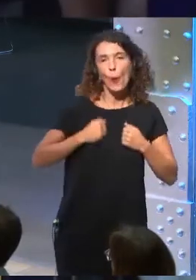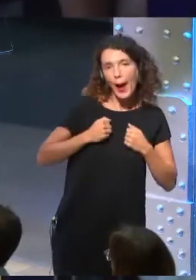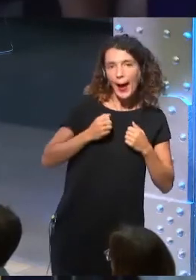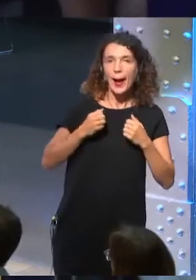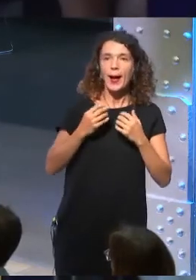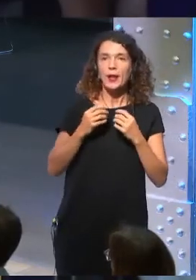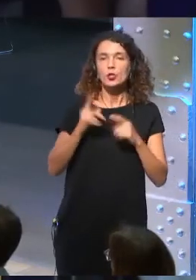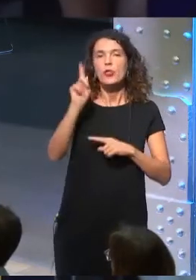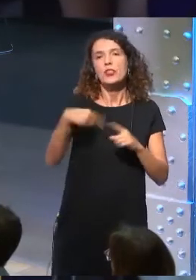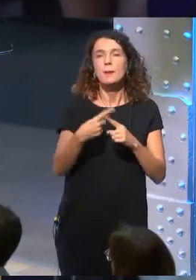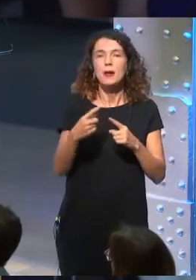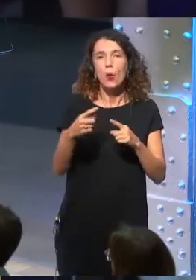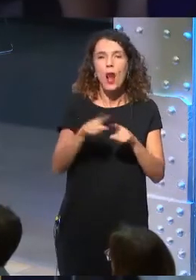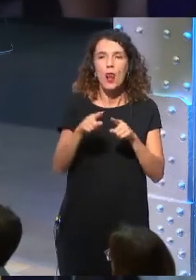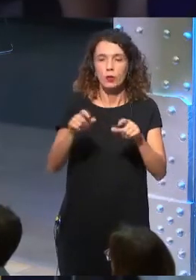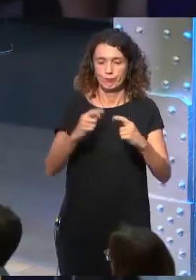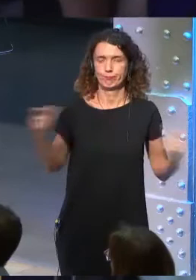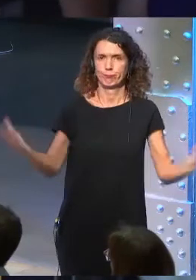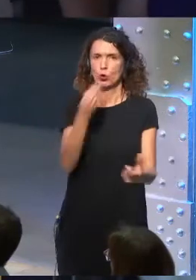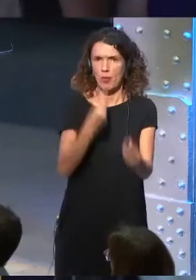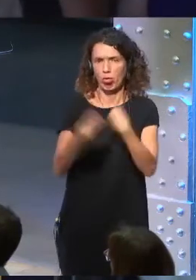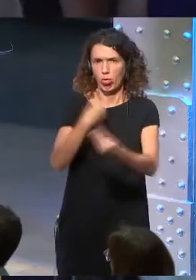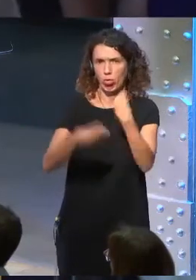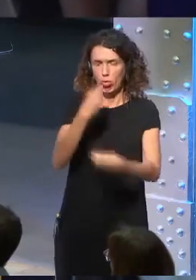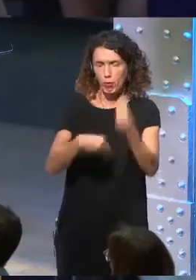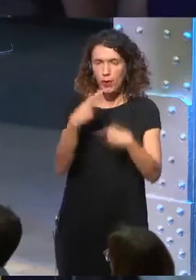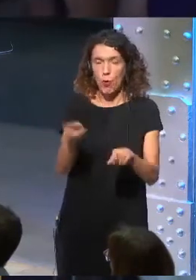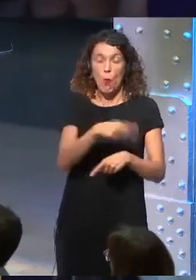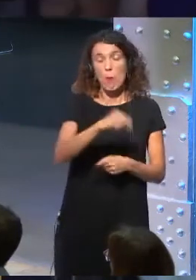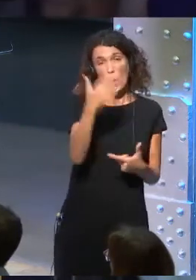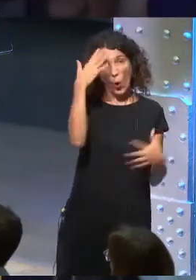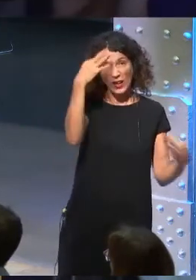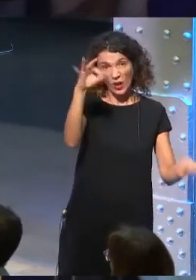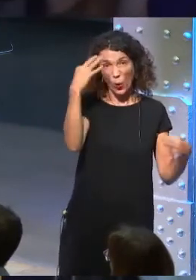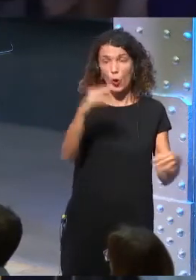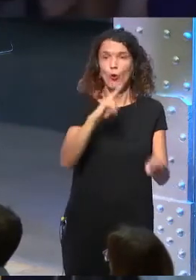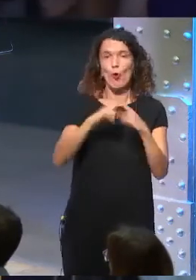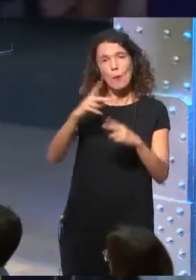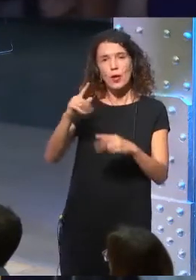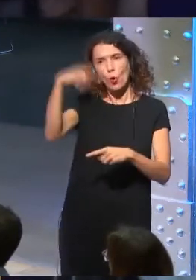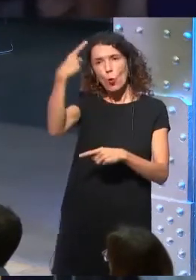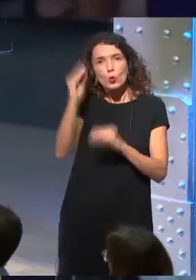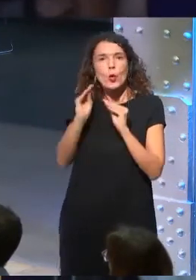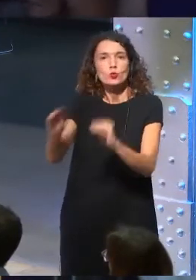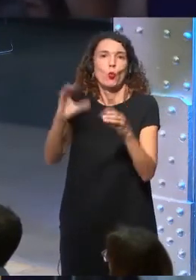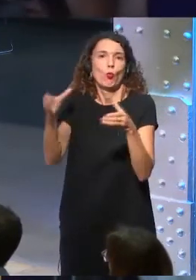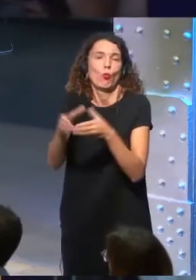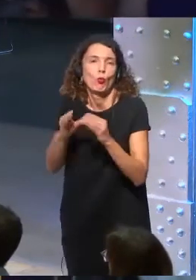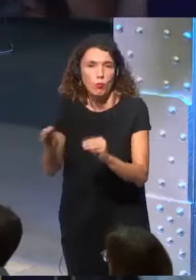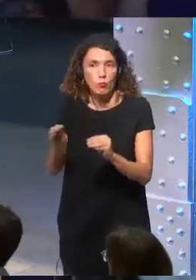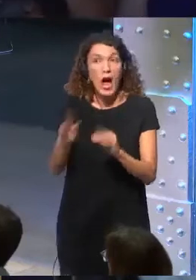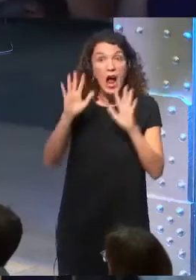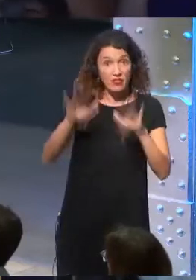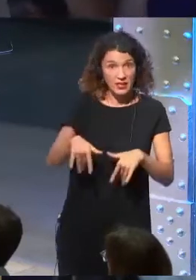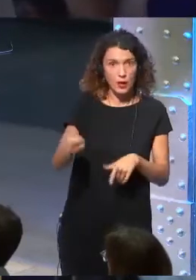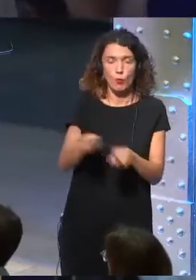to the baths and to all the banquets. They, very naive, they called civilization what